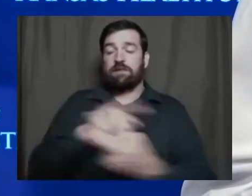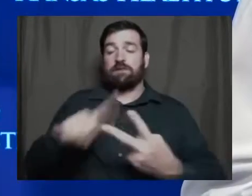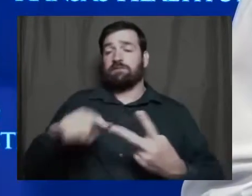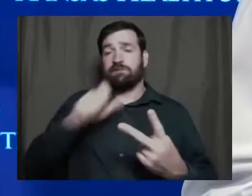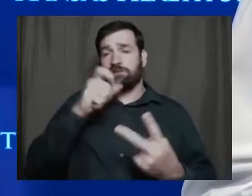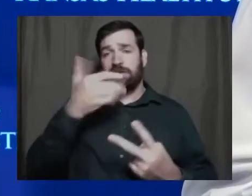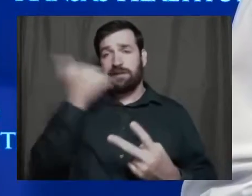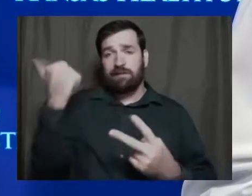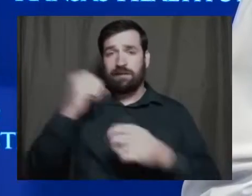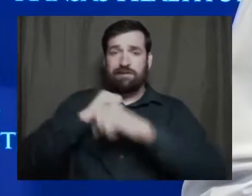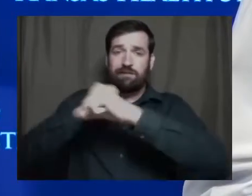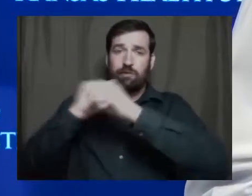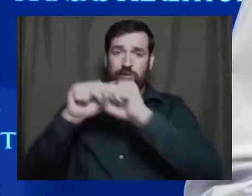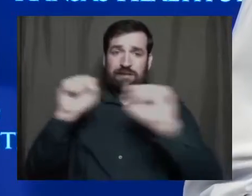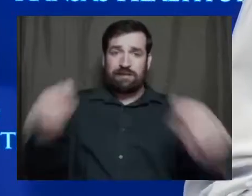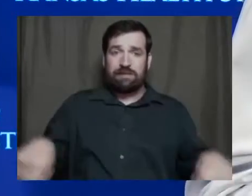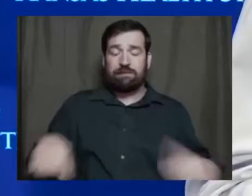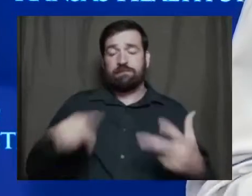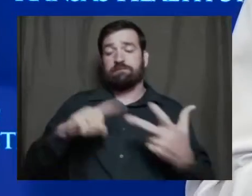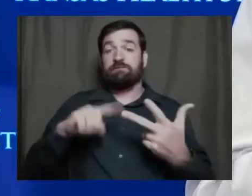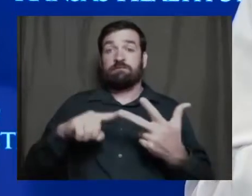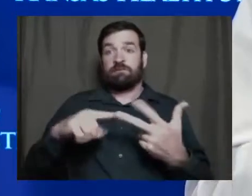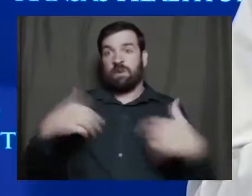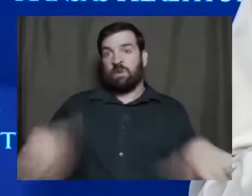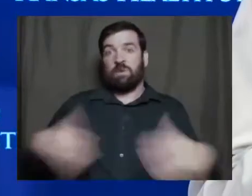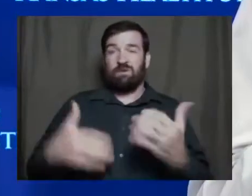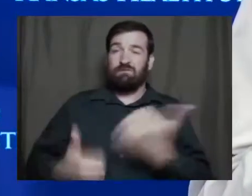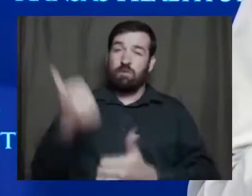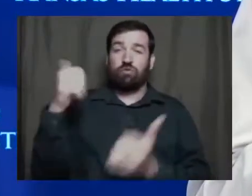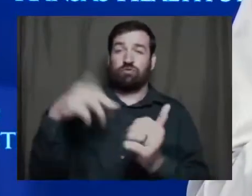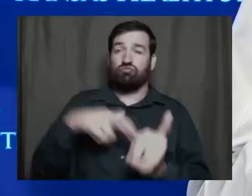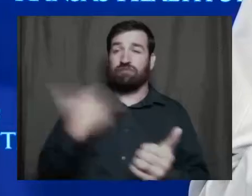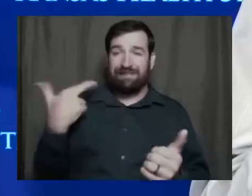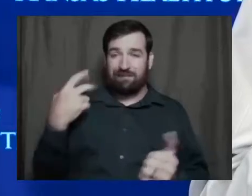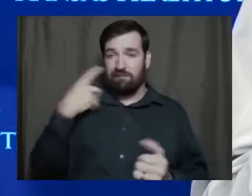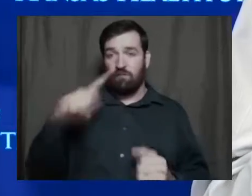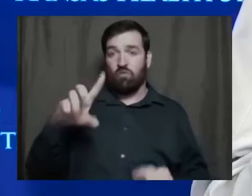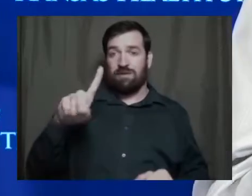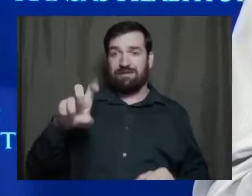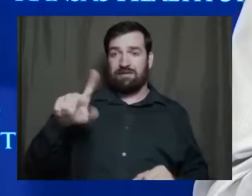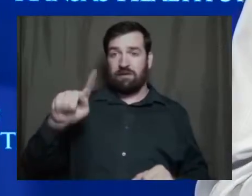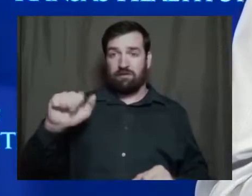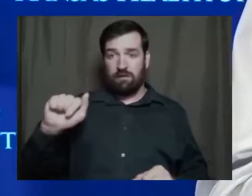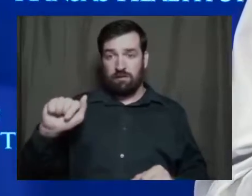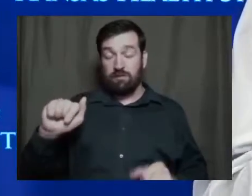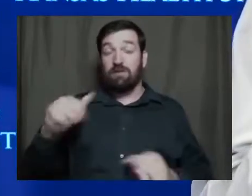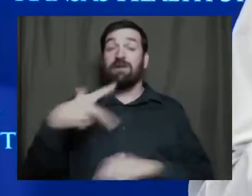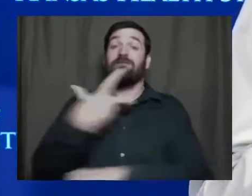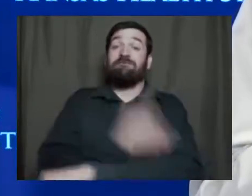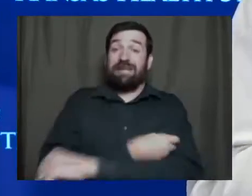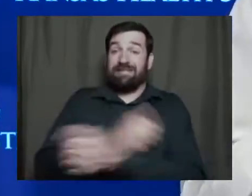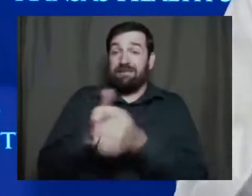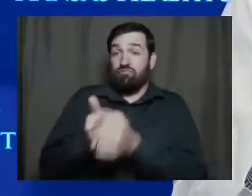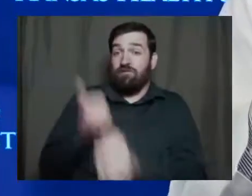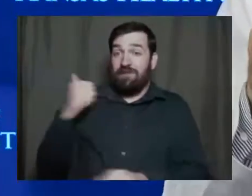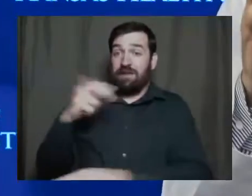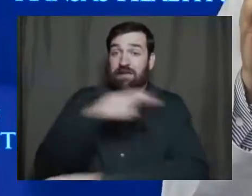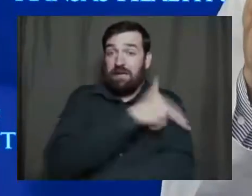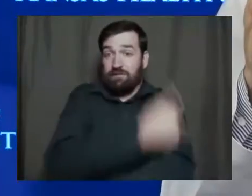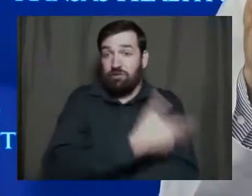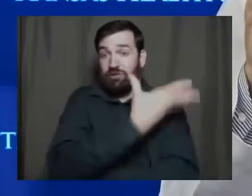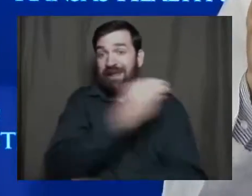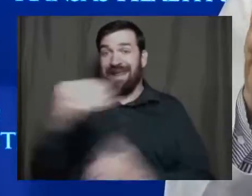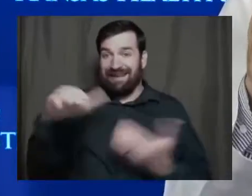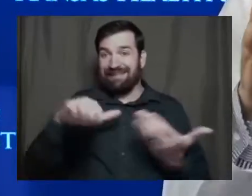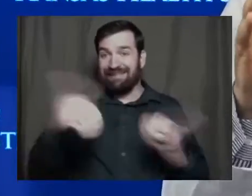C, the most vulnerable to the Delta variant. So what we know is that, again, vaccination is preventing hospitalization and death, even amongst those